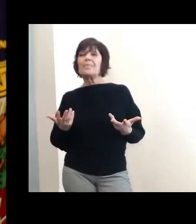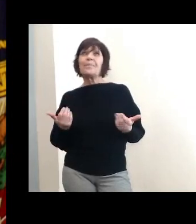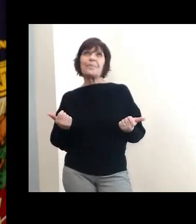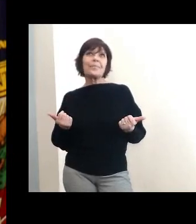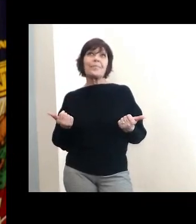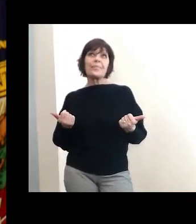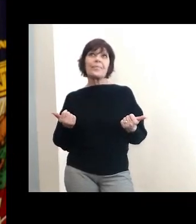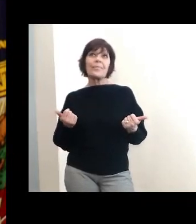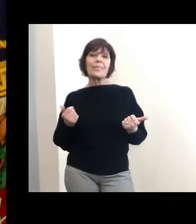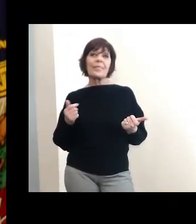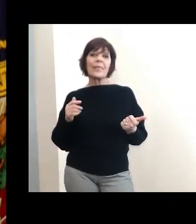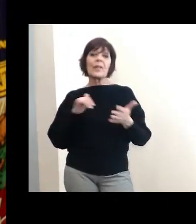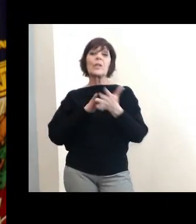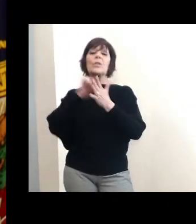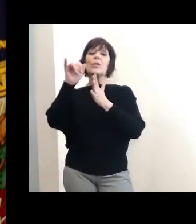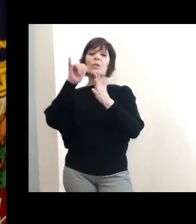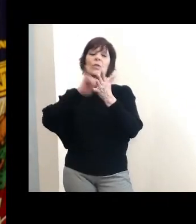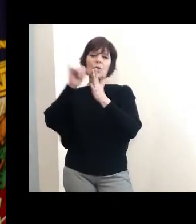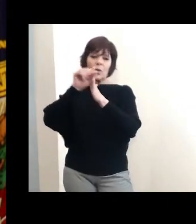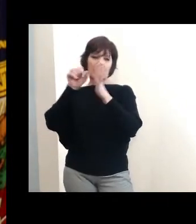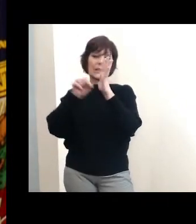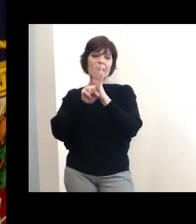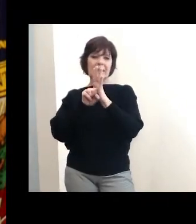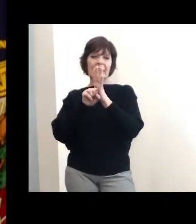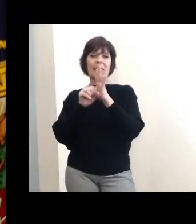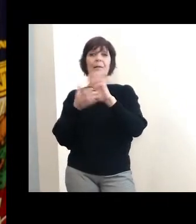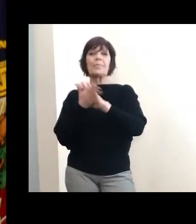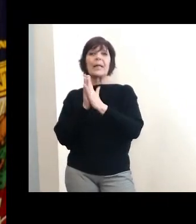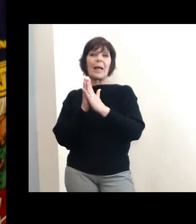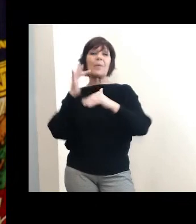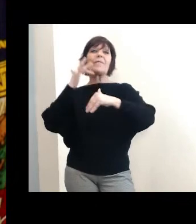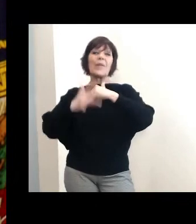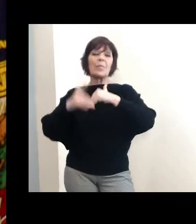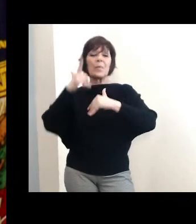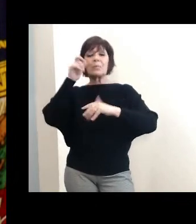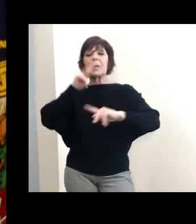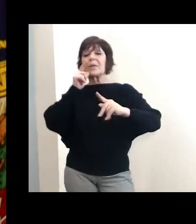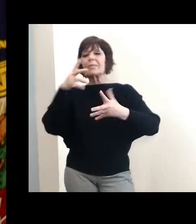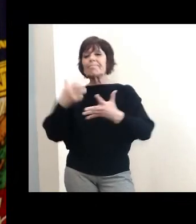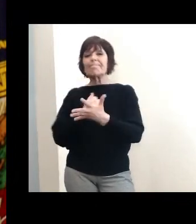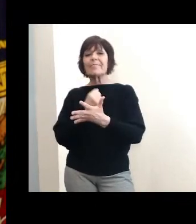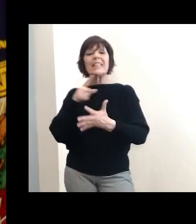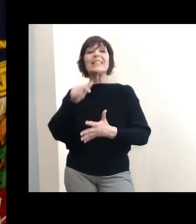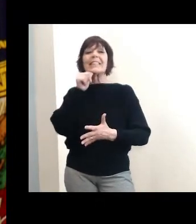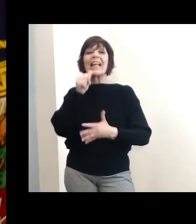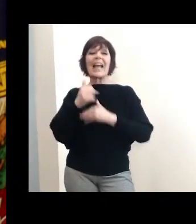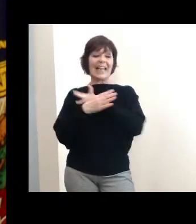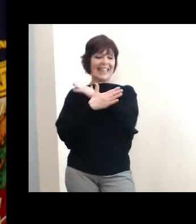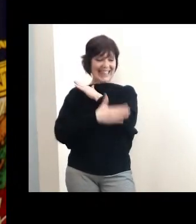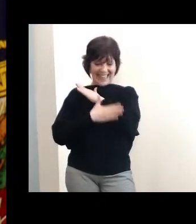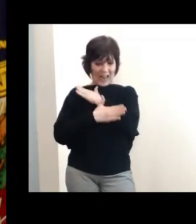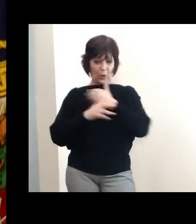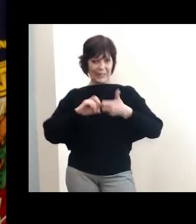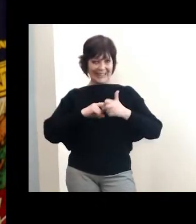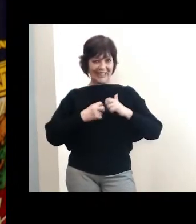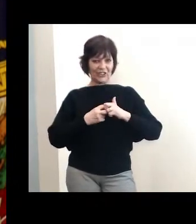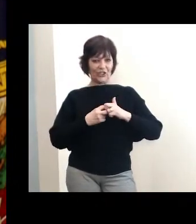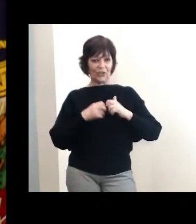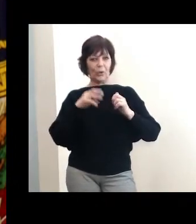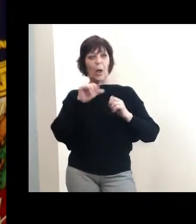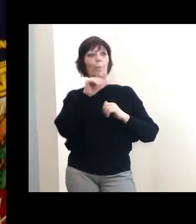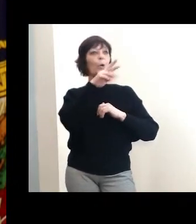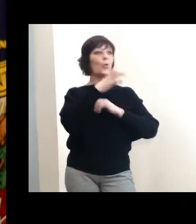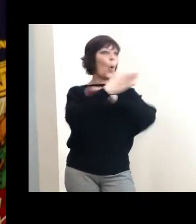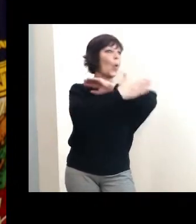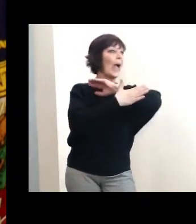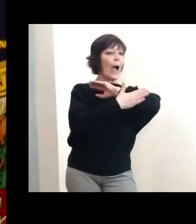at the New York State site, at the Dome in Monroe County. This is not a county issue. It's not a Monroe County site.